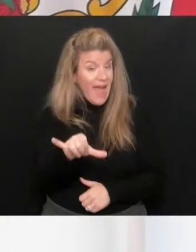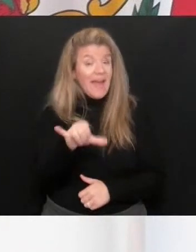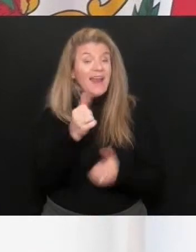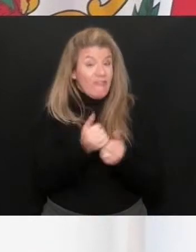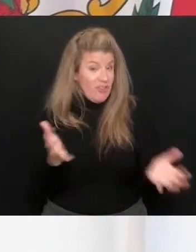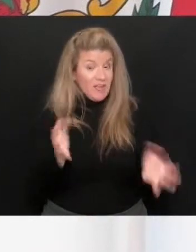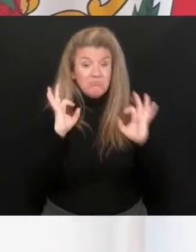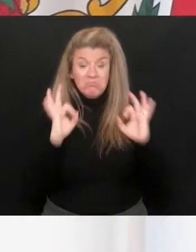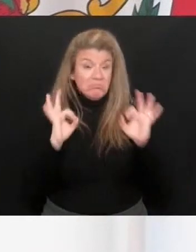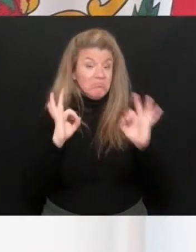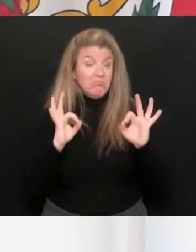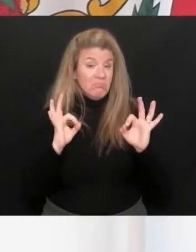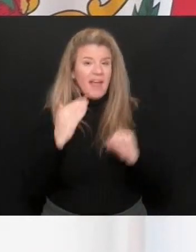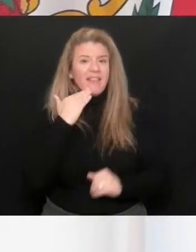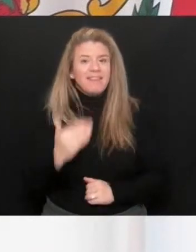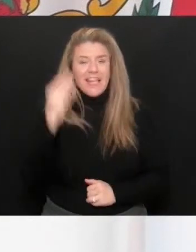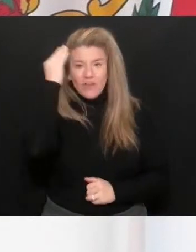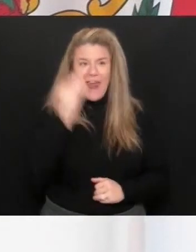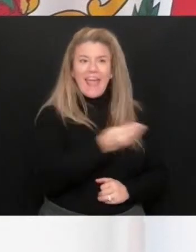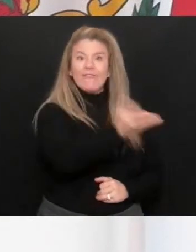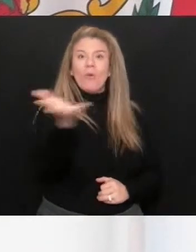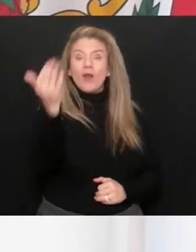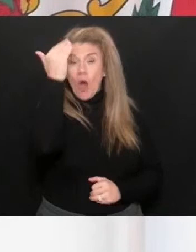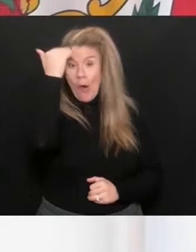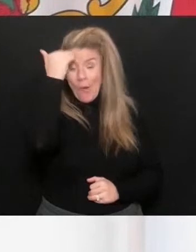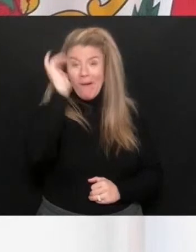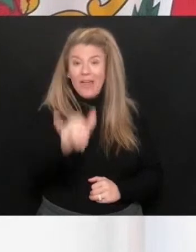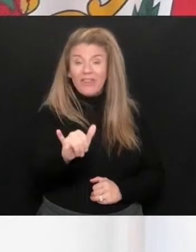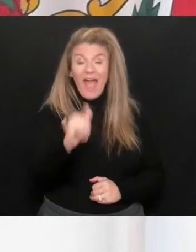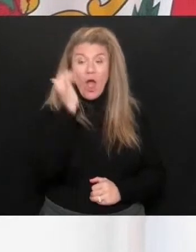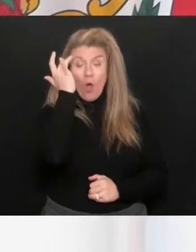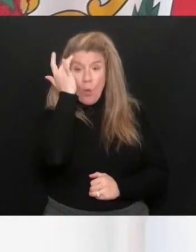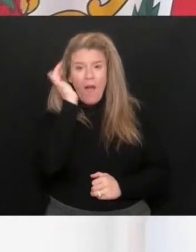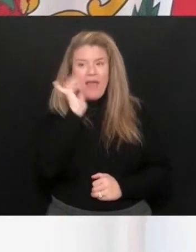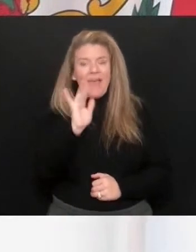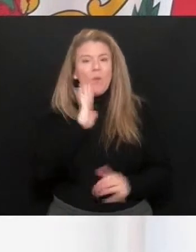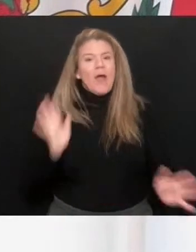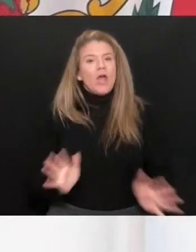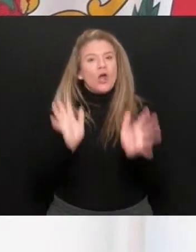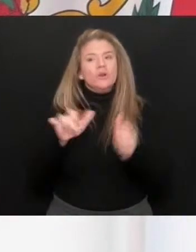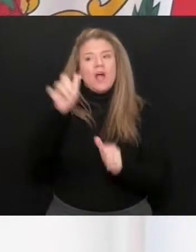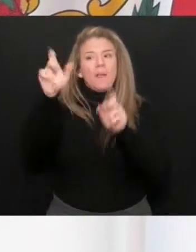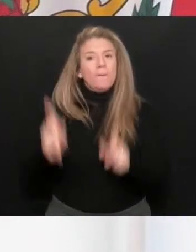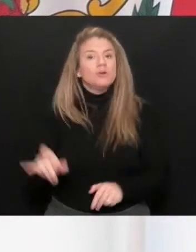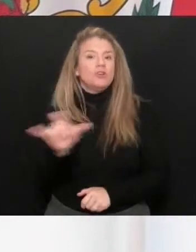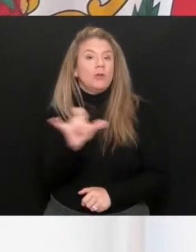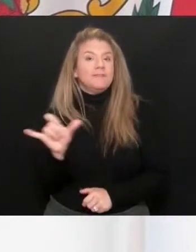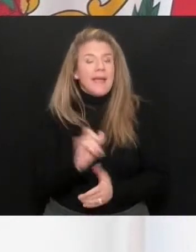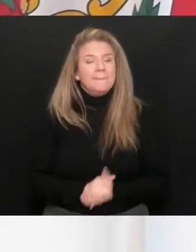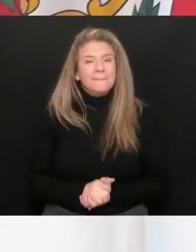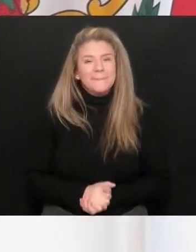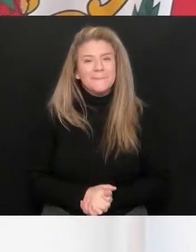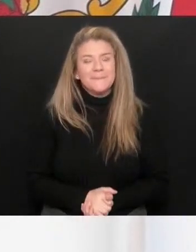everything. And thanks for telling everybody that, because that's just going to encourage somebody else to do the same.